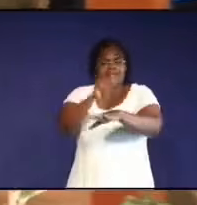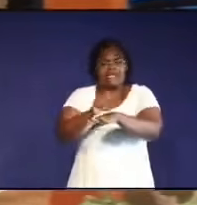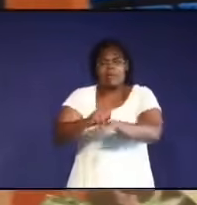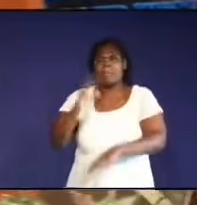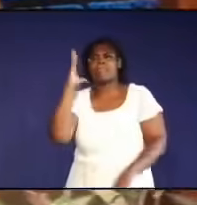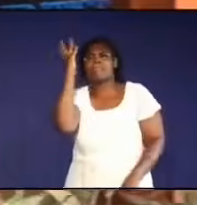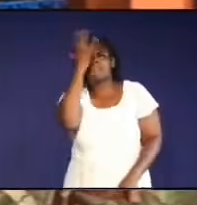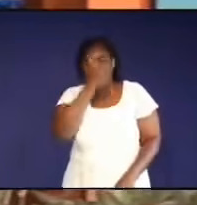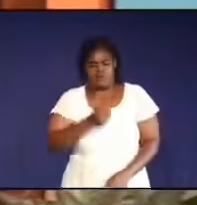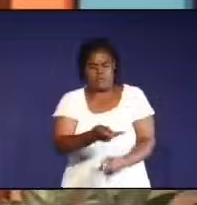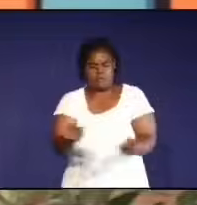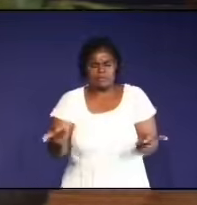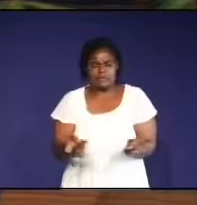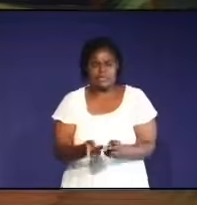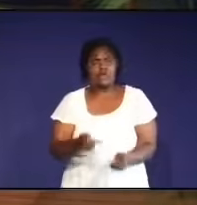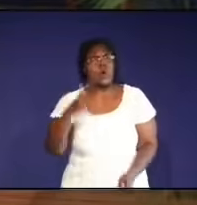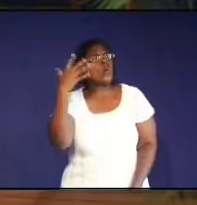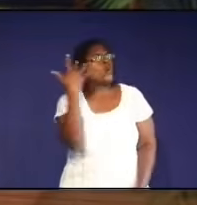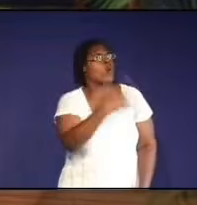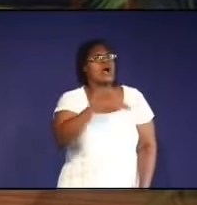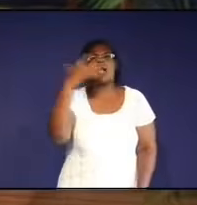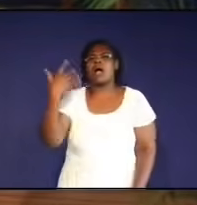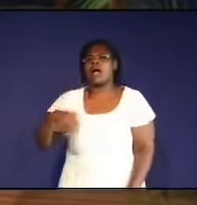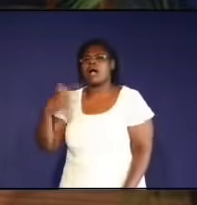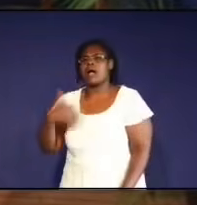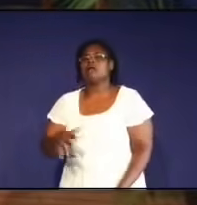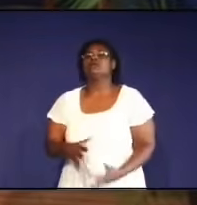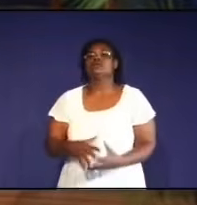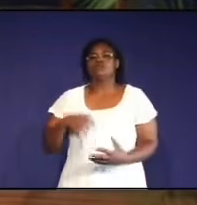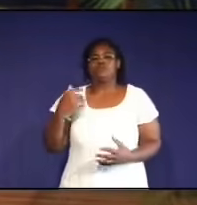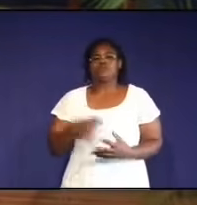see the awesome spectacle?